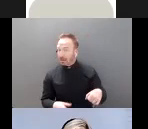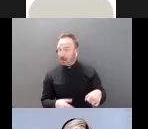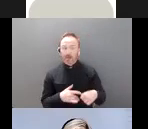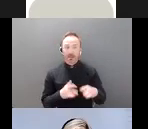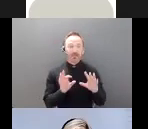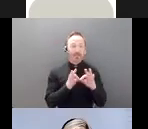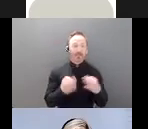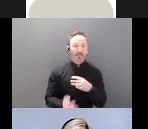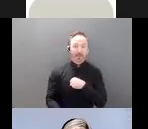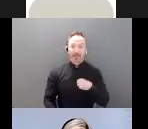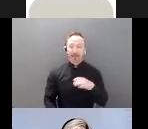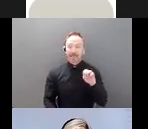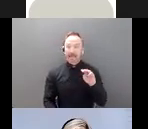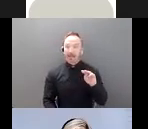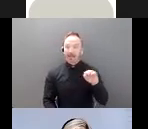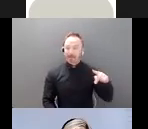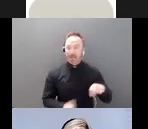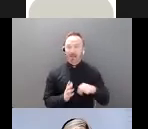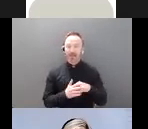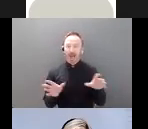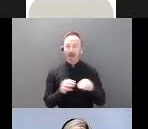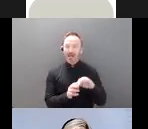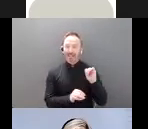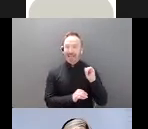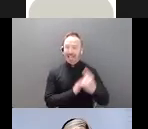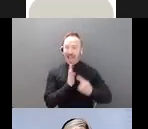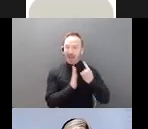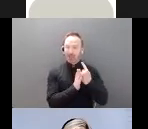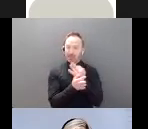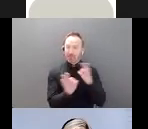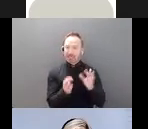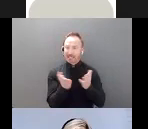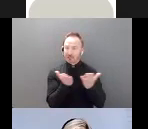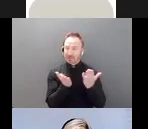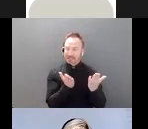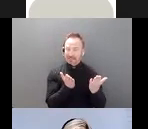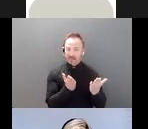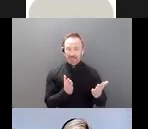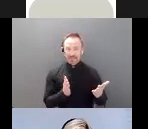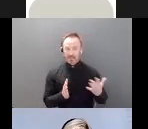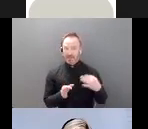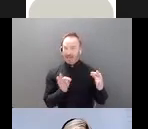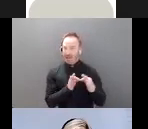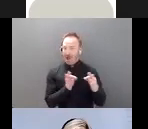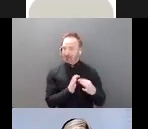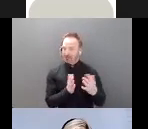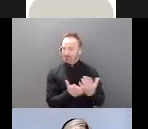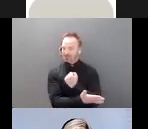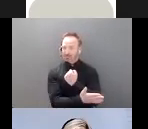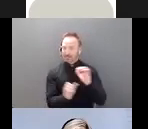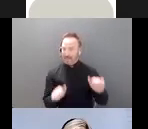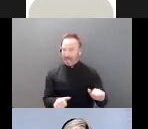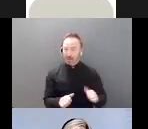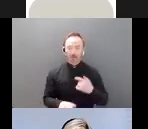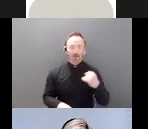EMPP, the 10 hours of free services, it's never been as cost effective. And when you think of a lawyer's rate, right, an hourly rate for a